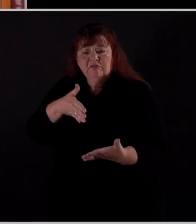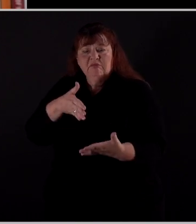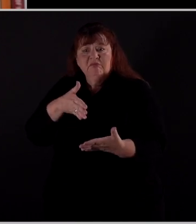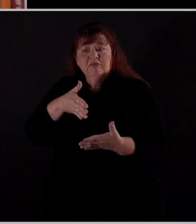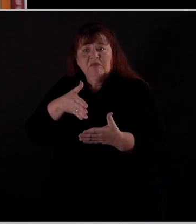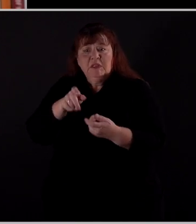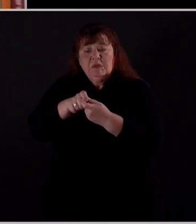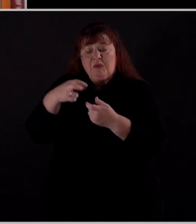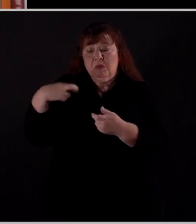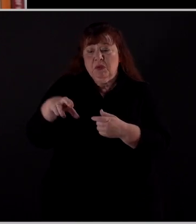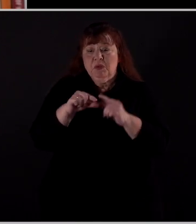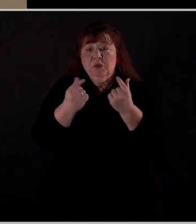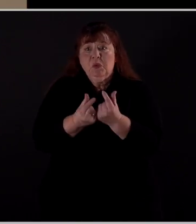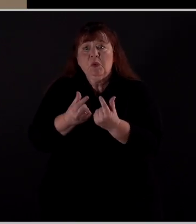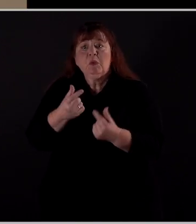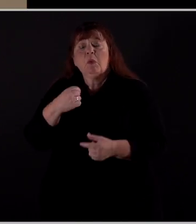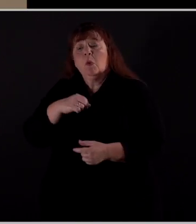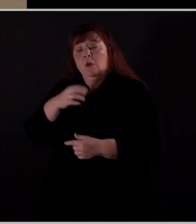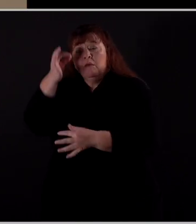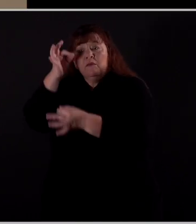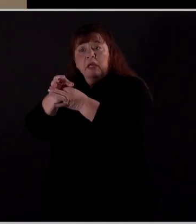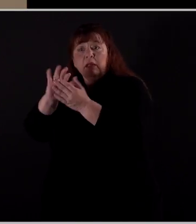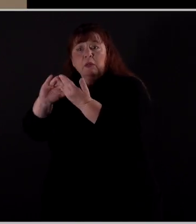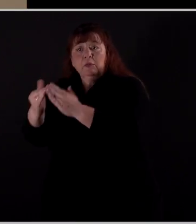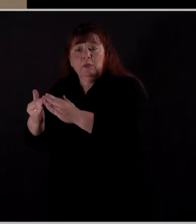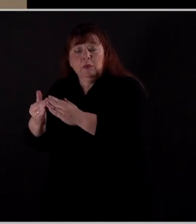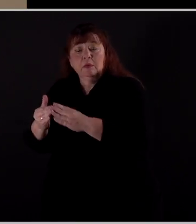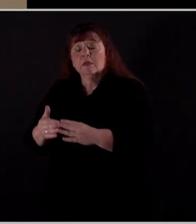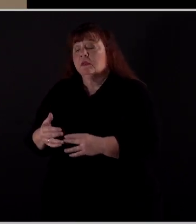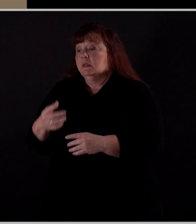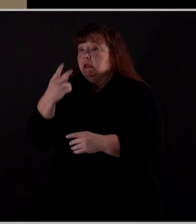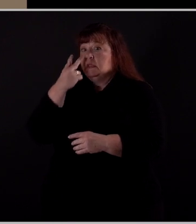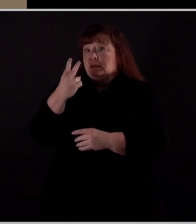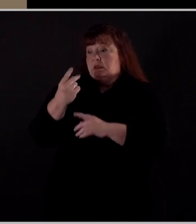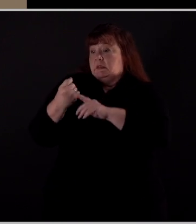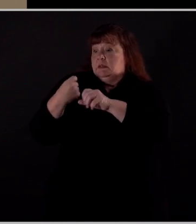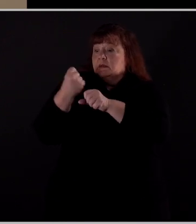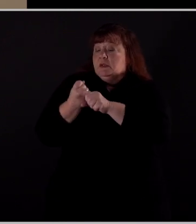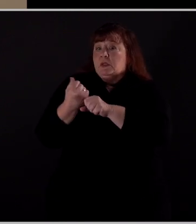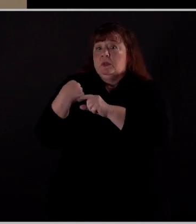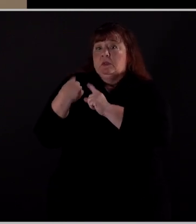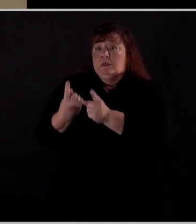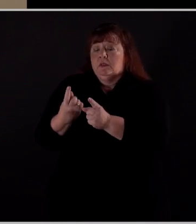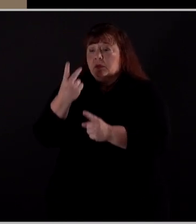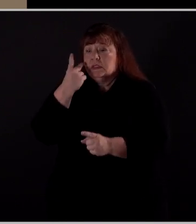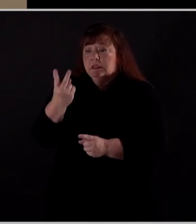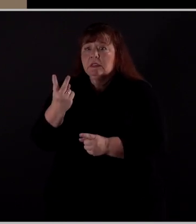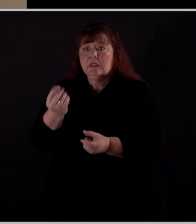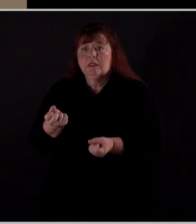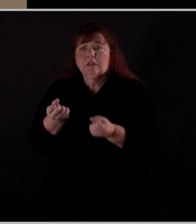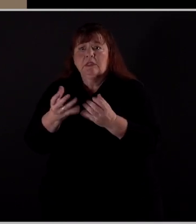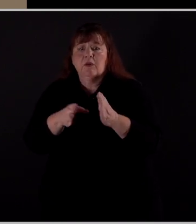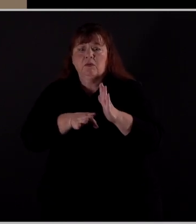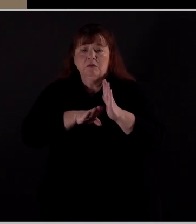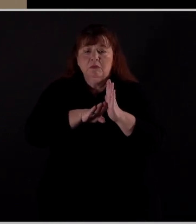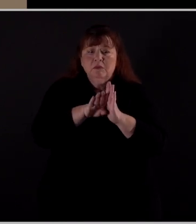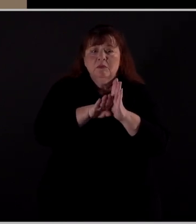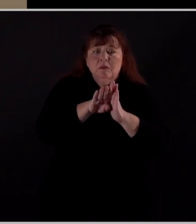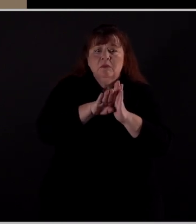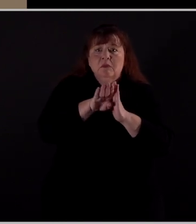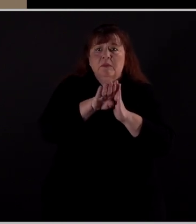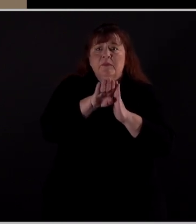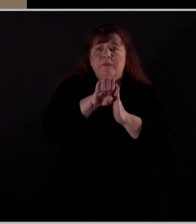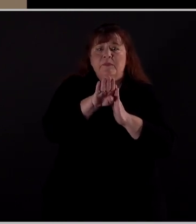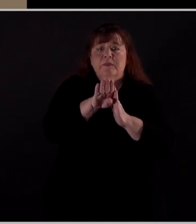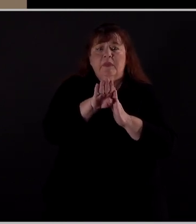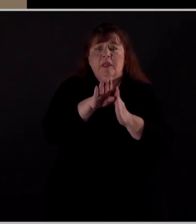religious group or faith community. Over the course of the last few years, we've seen a steadily rising trend of mosques